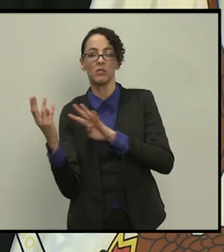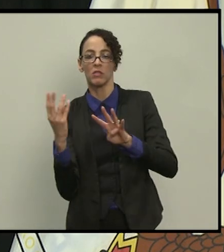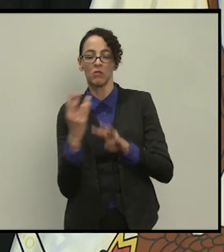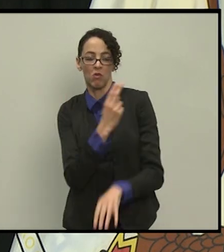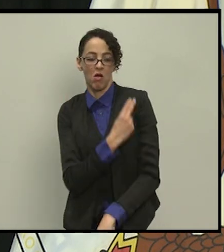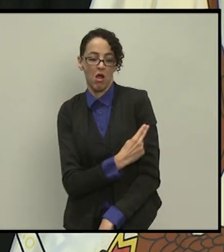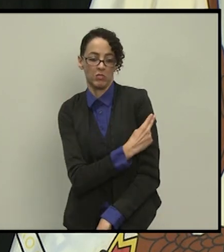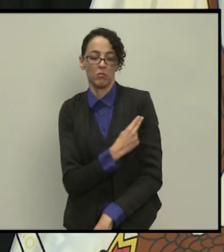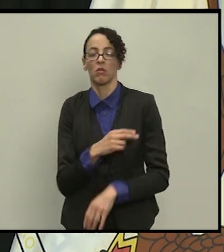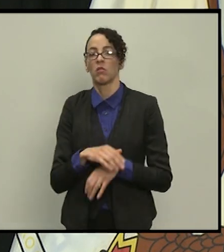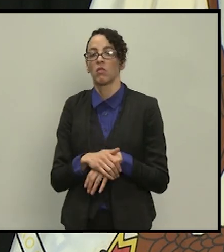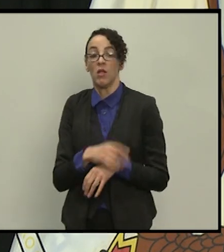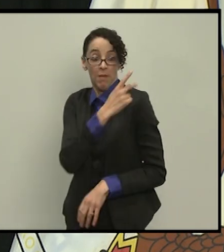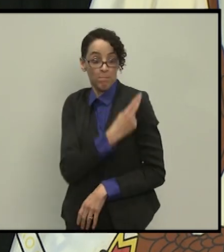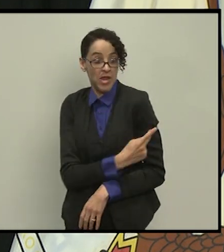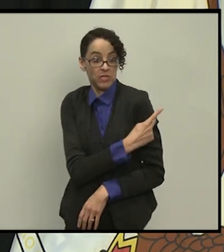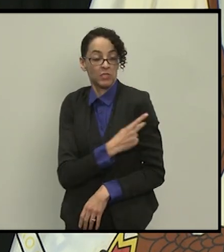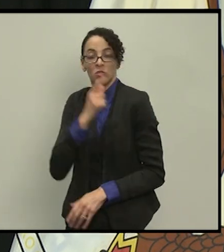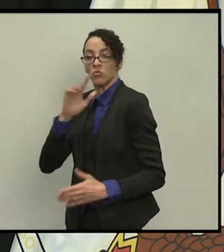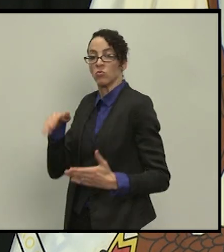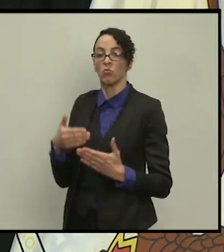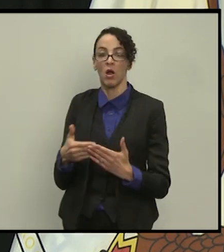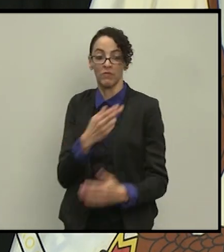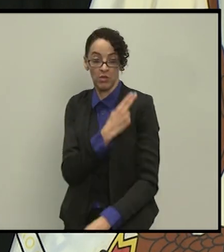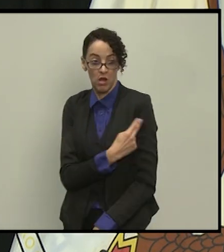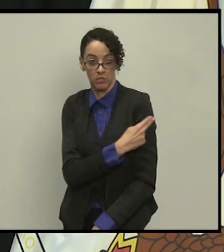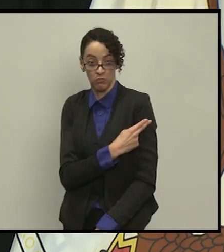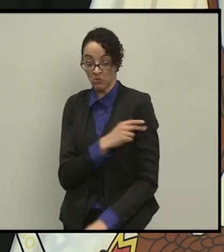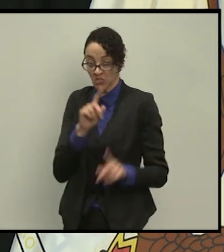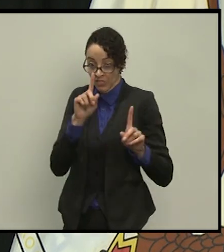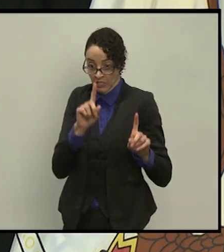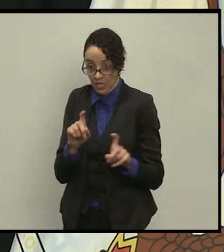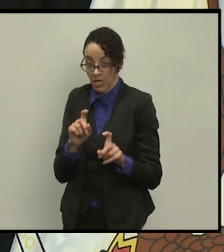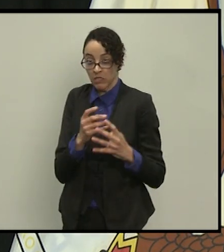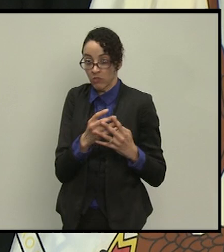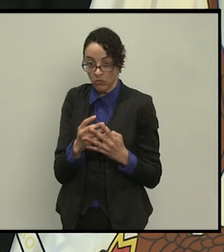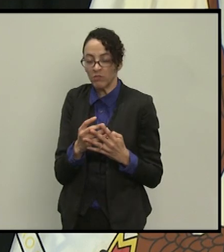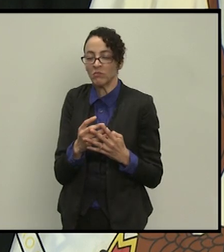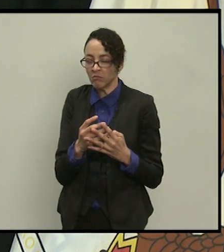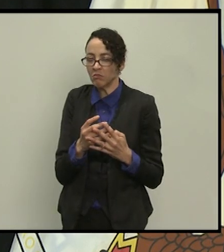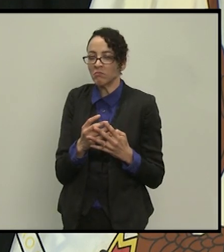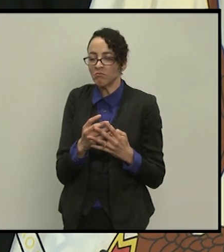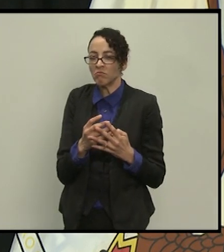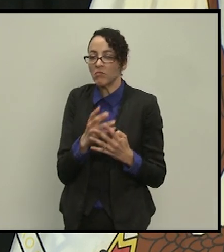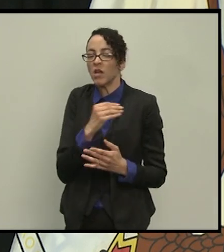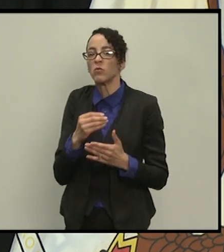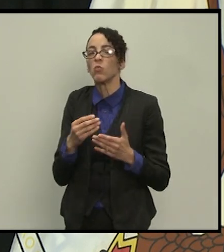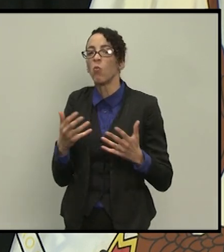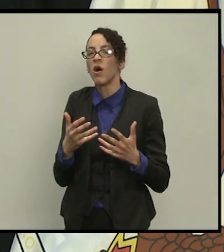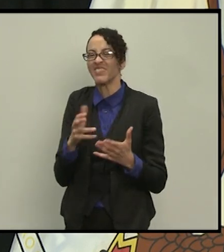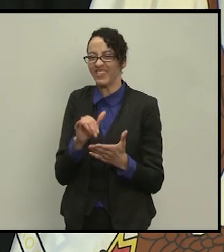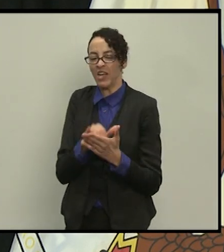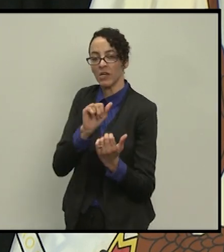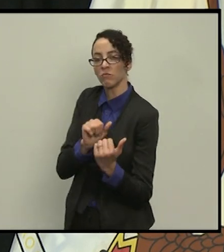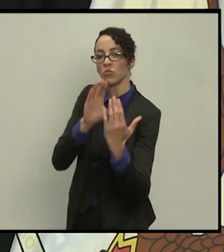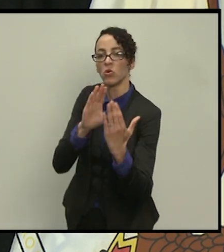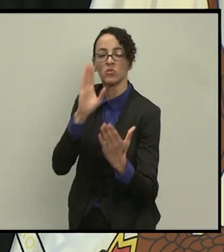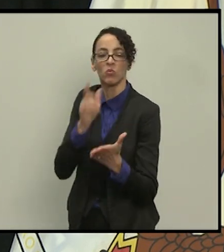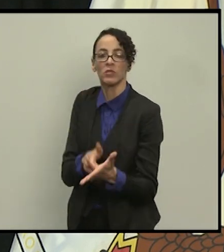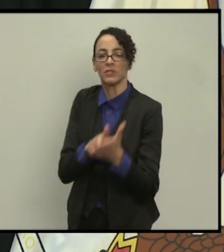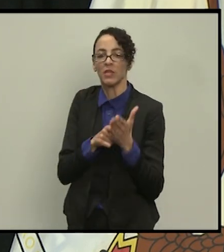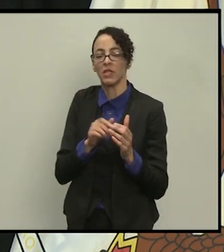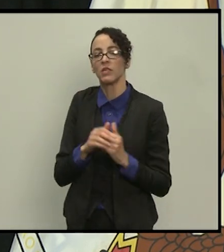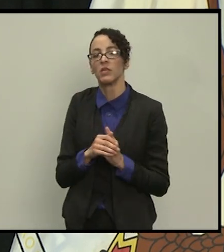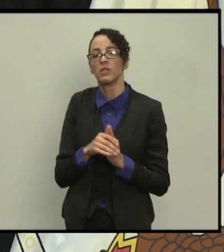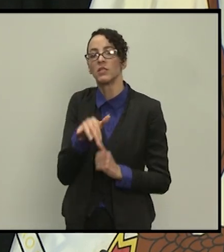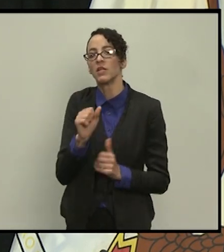into the hospital, and what that would take. I think in some cases it's much easier to do that when you have one of these